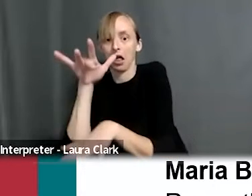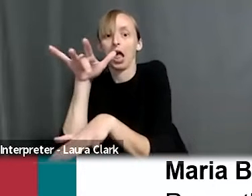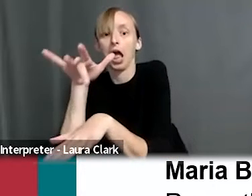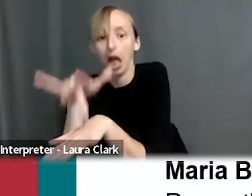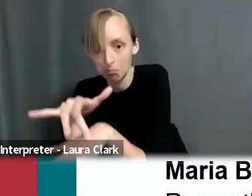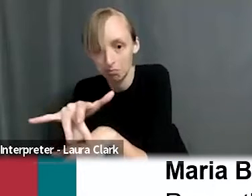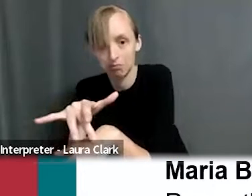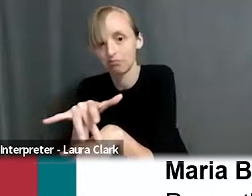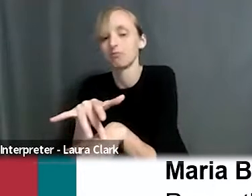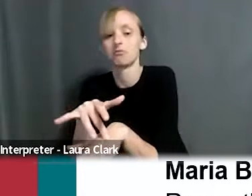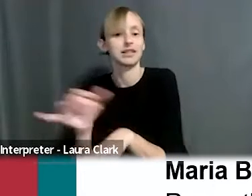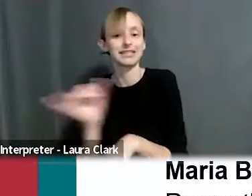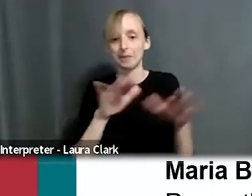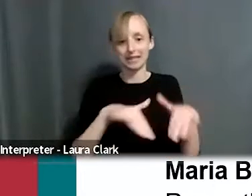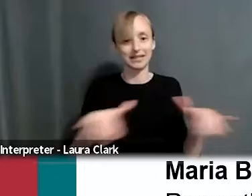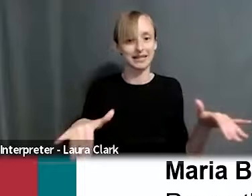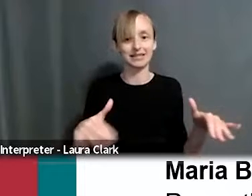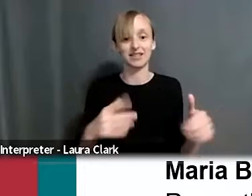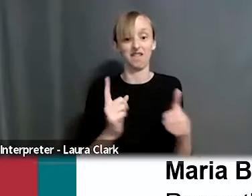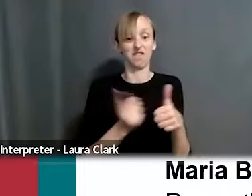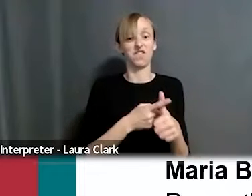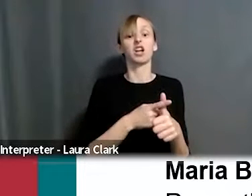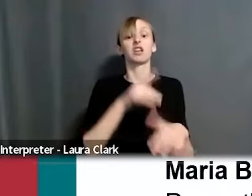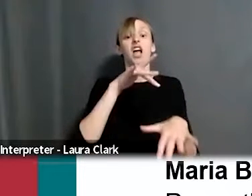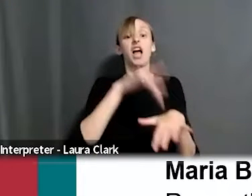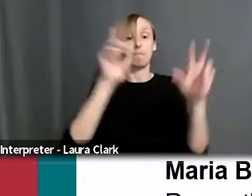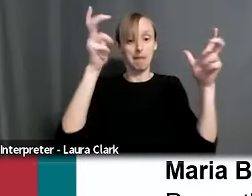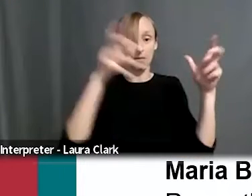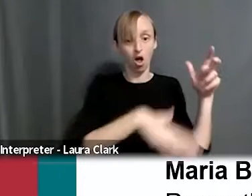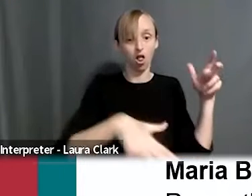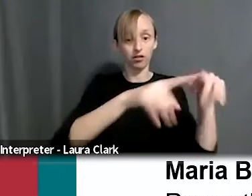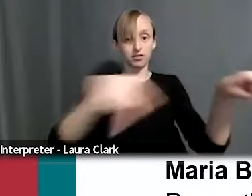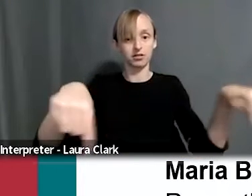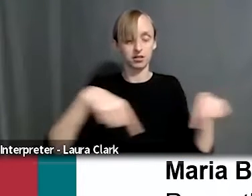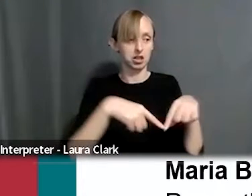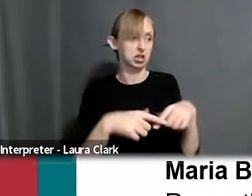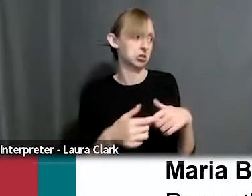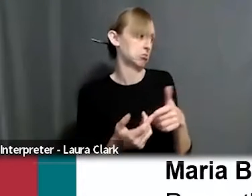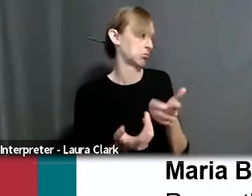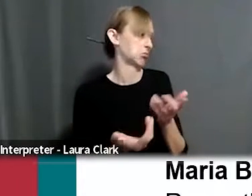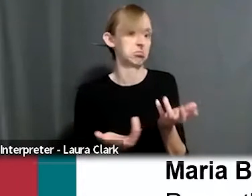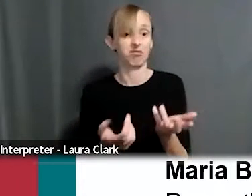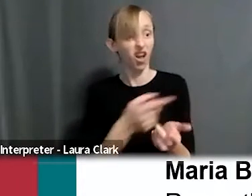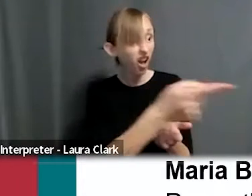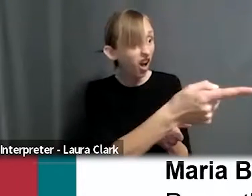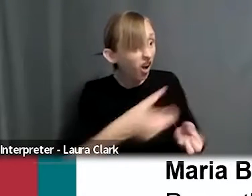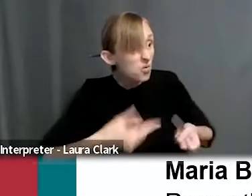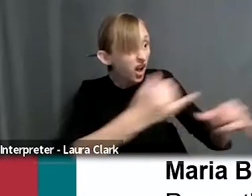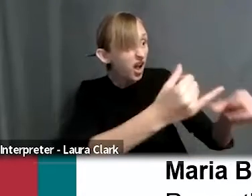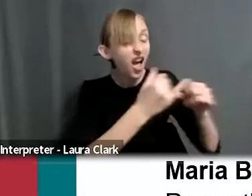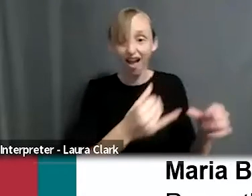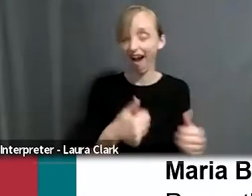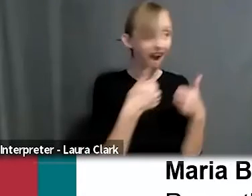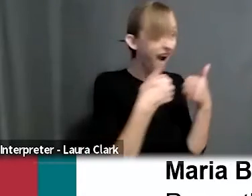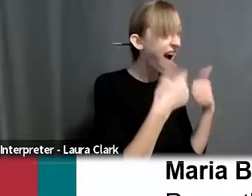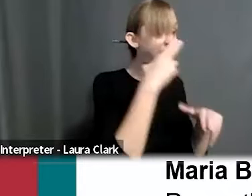different. And that's the same with the little kids. Little kids, when they first get out there, it's mostly, I think they just want to be around other little kids in wheelchairs with the same